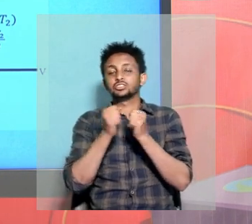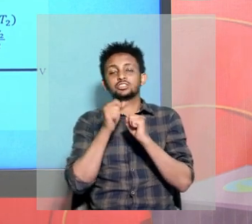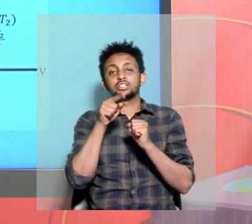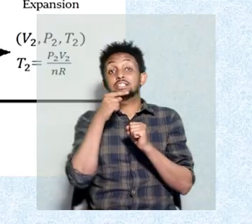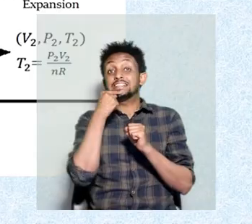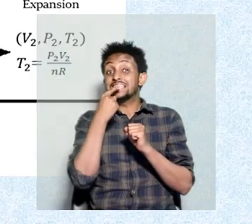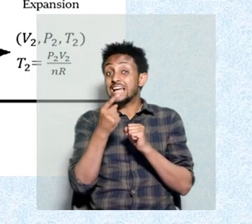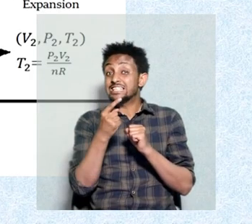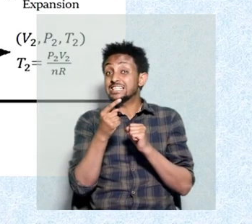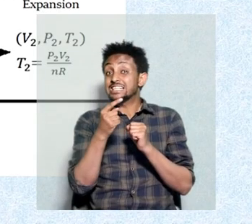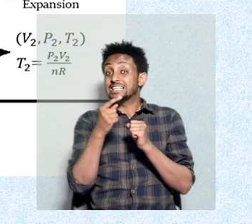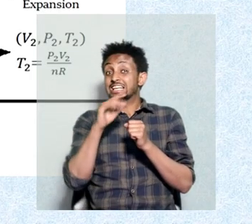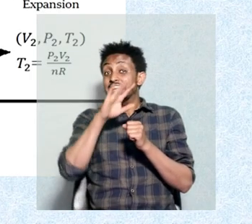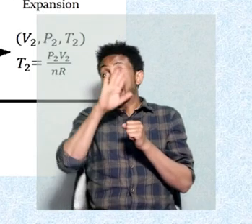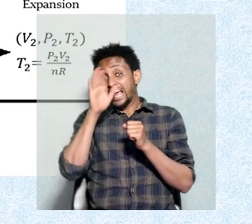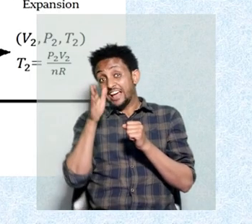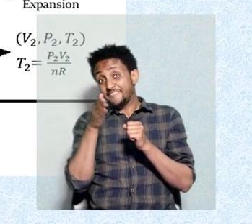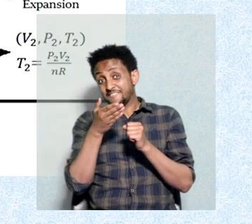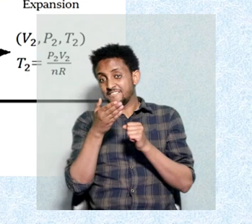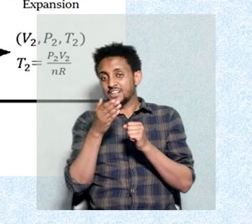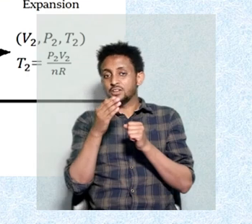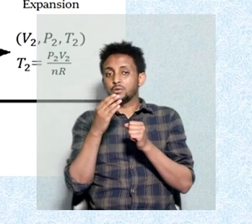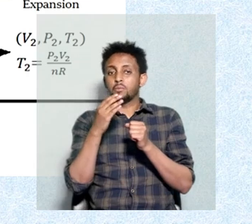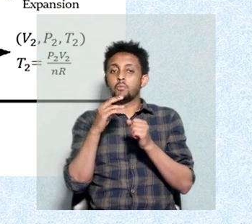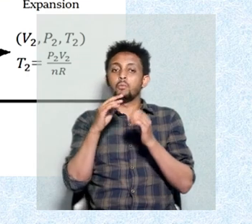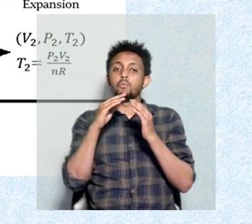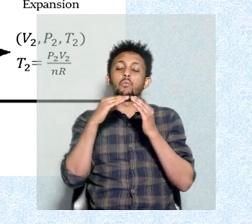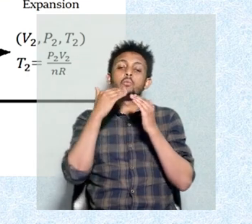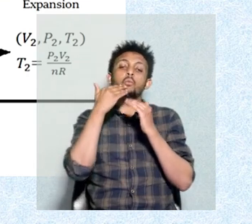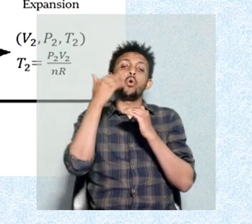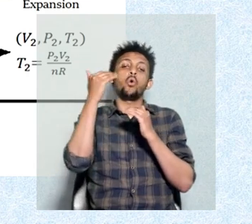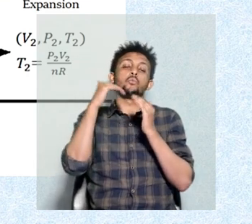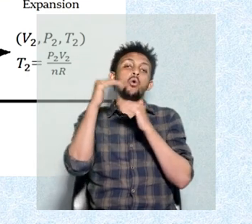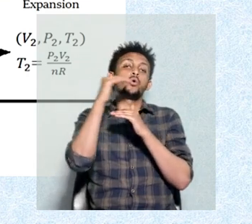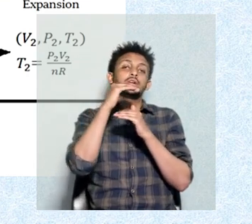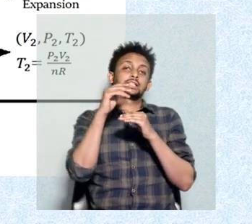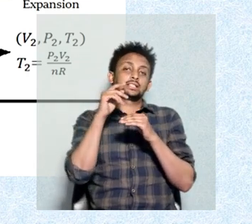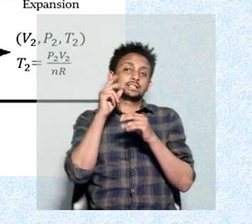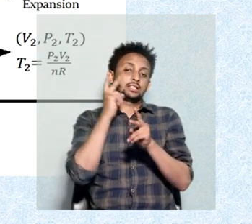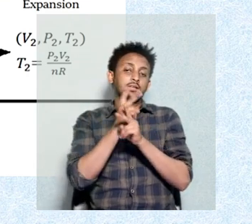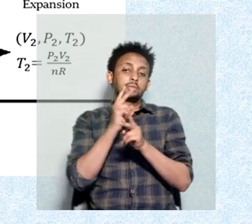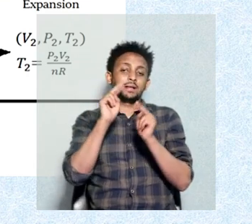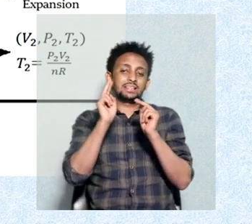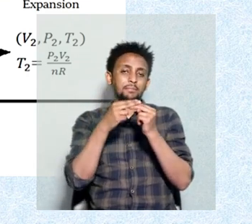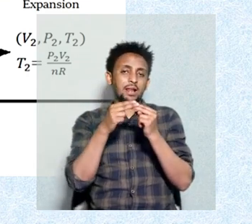what it says. And the curve is somehow more steeper curve. Here, if you try to